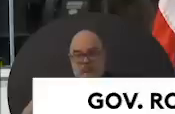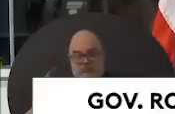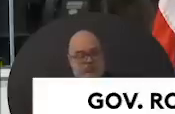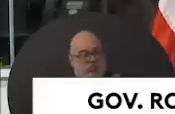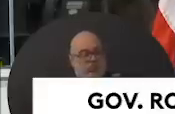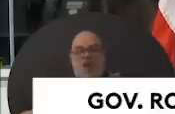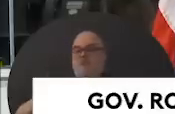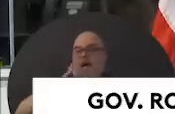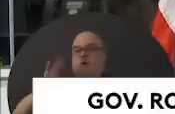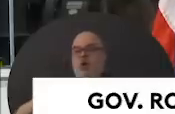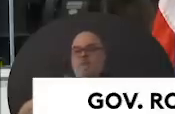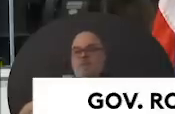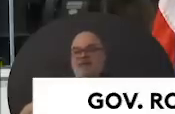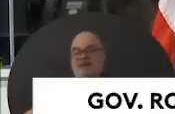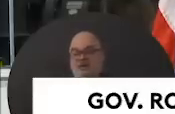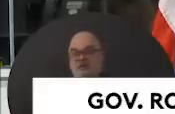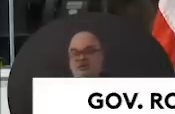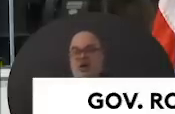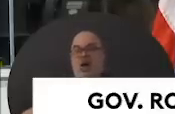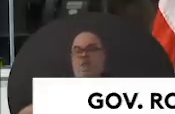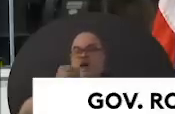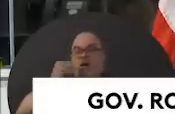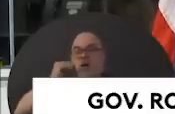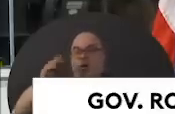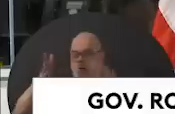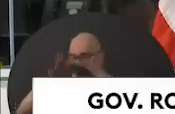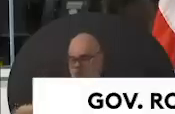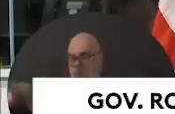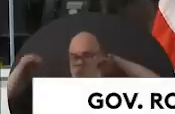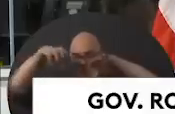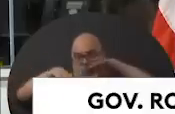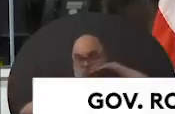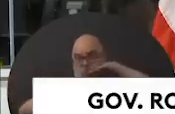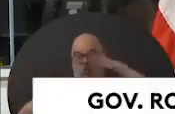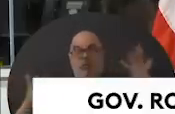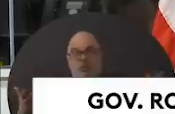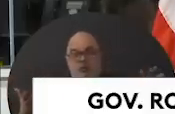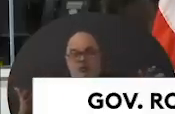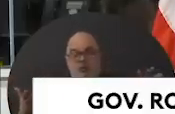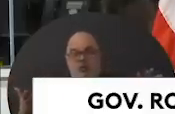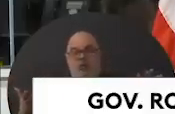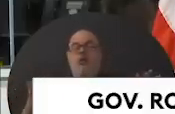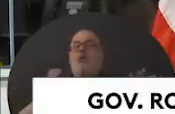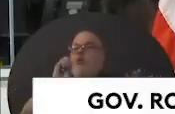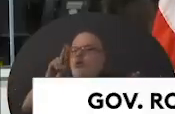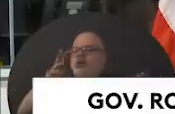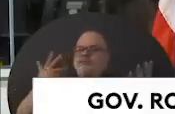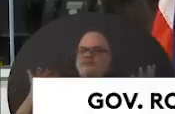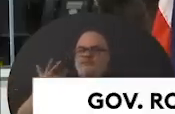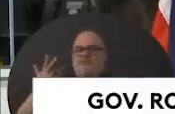manufactured home? Are you in a low-lying area? If you're in a manufactured home, low-lying area, or some